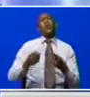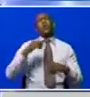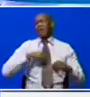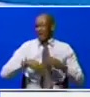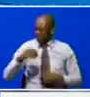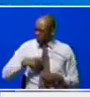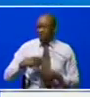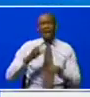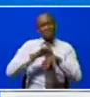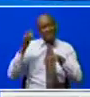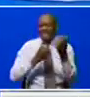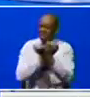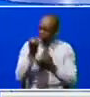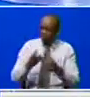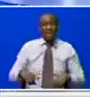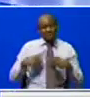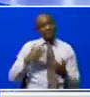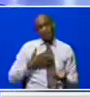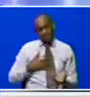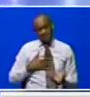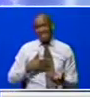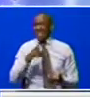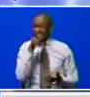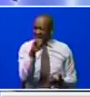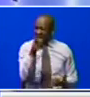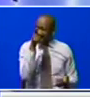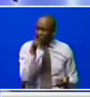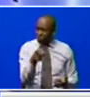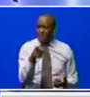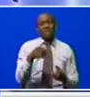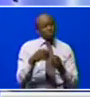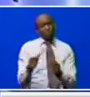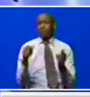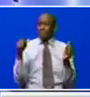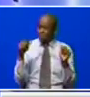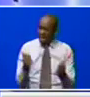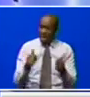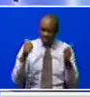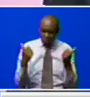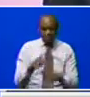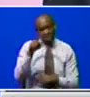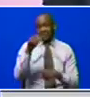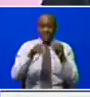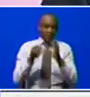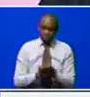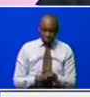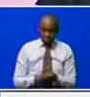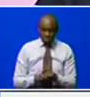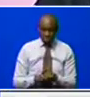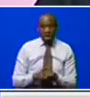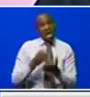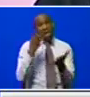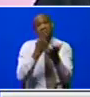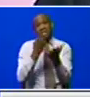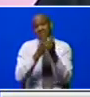our economy and our daily lives. That obviously hasn't been addressed in this election. There is no